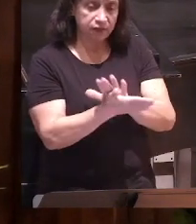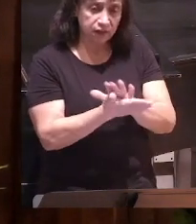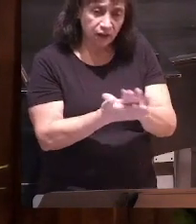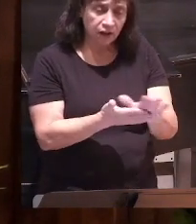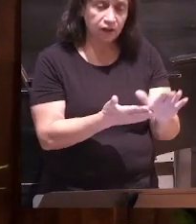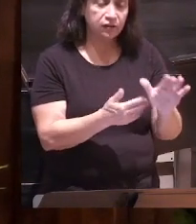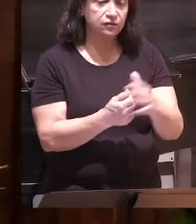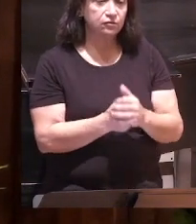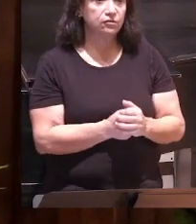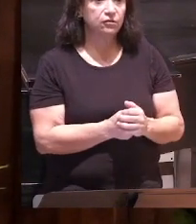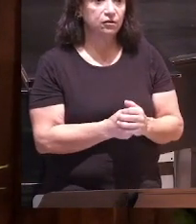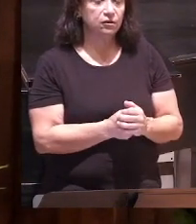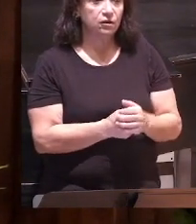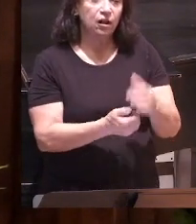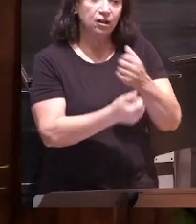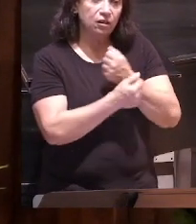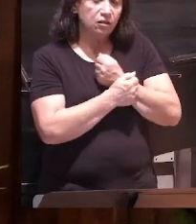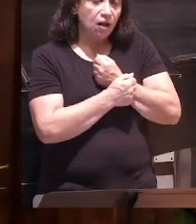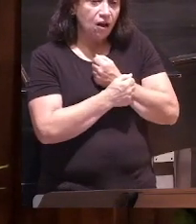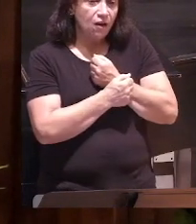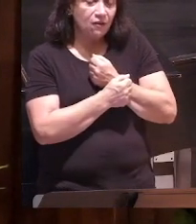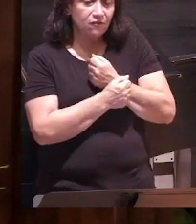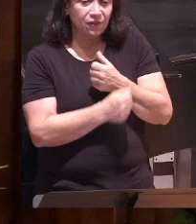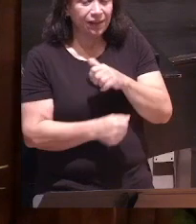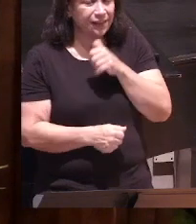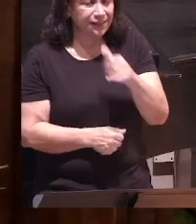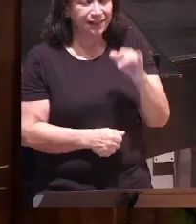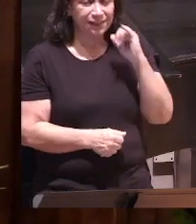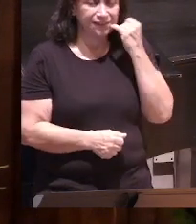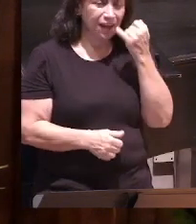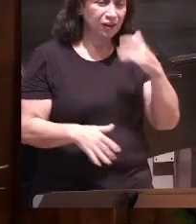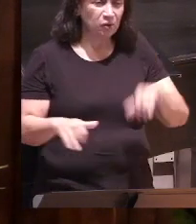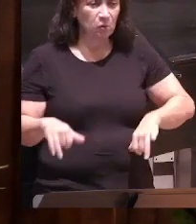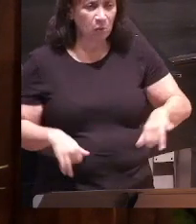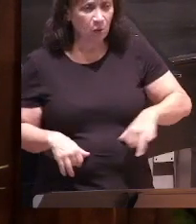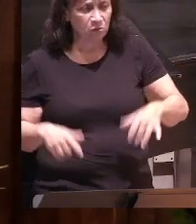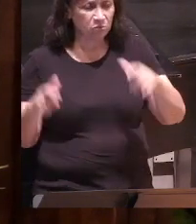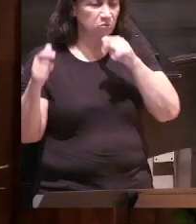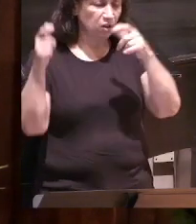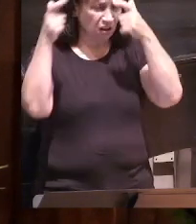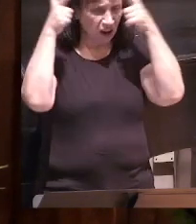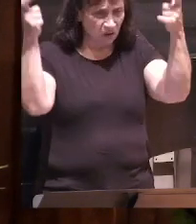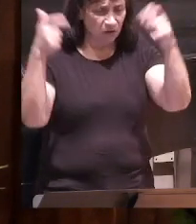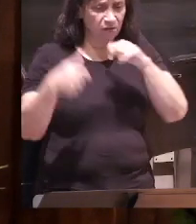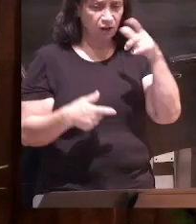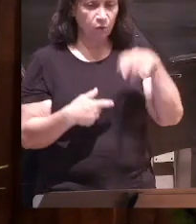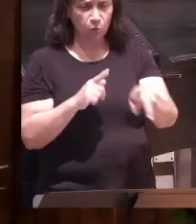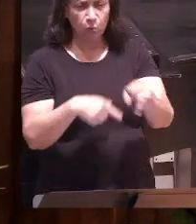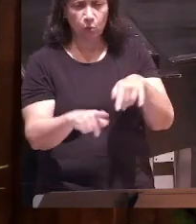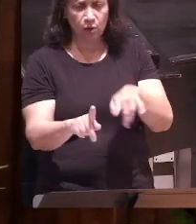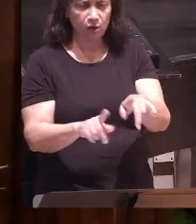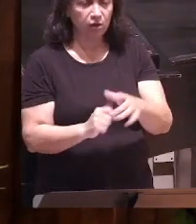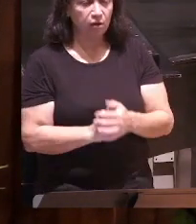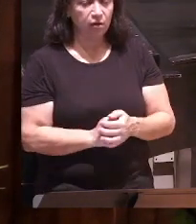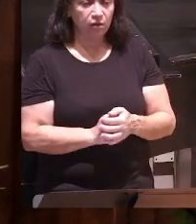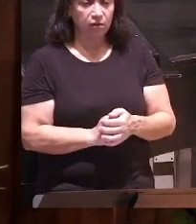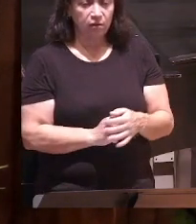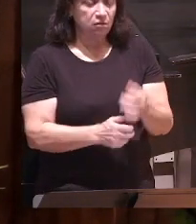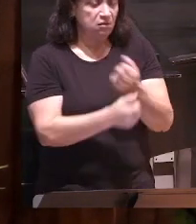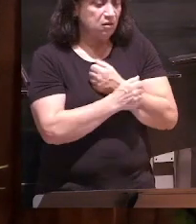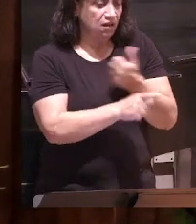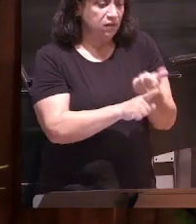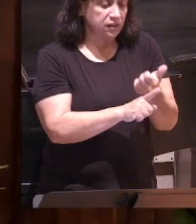kind. Love is not envious or boastful or arrogant or rude. It does